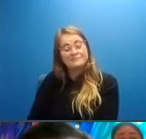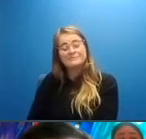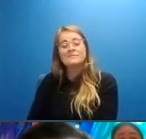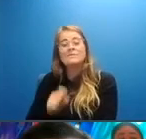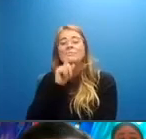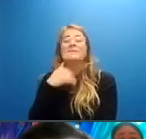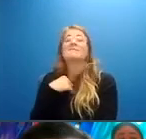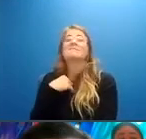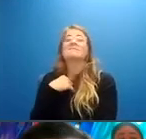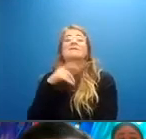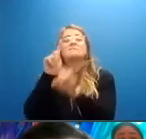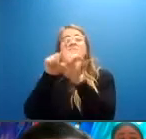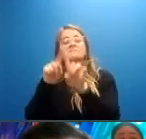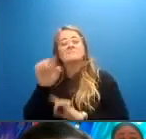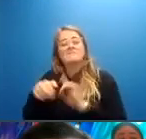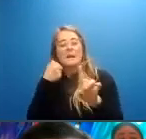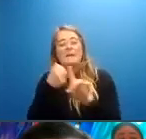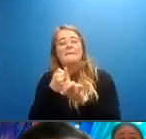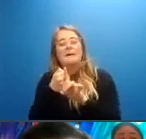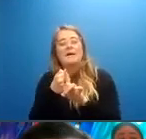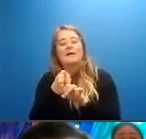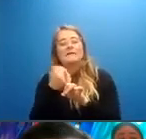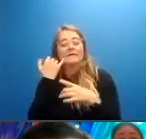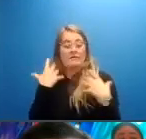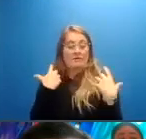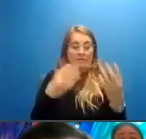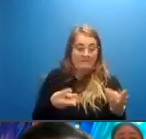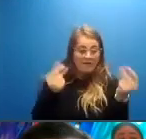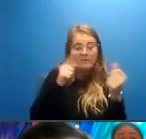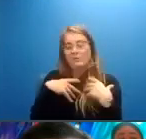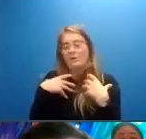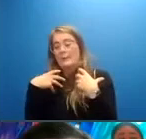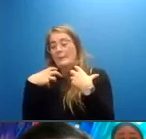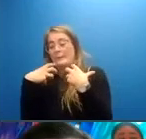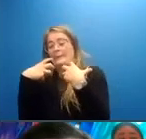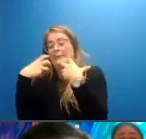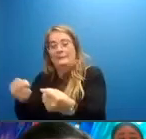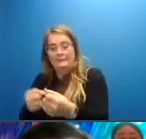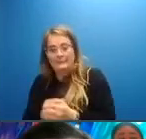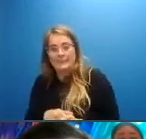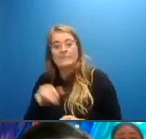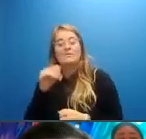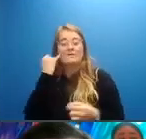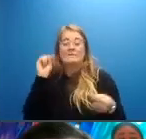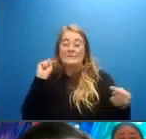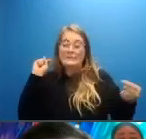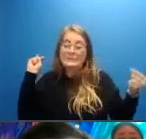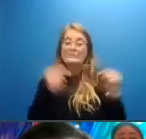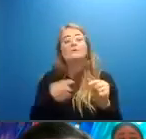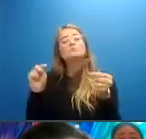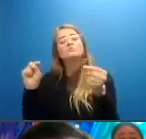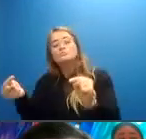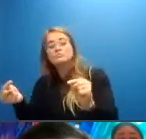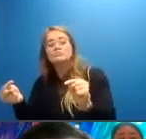of different factors that influence our experiences of pain and the intensity of the pain and our ability to recover and